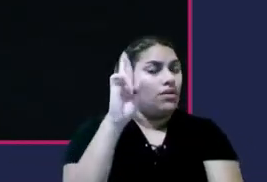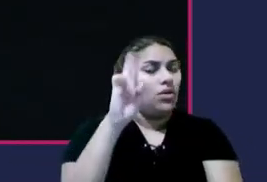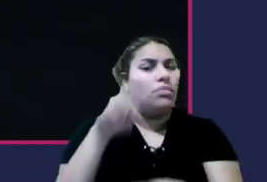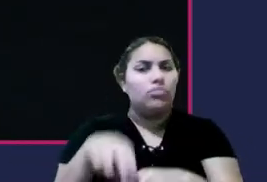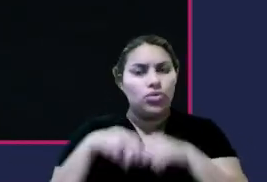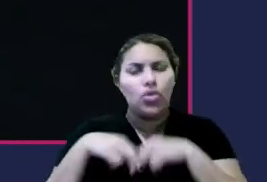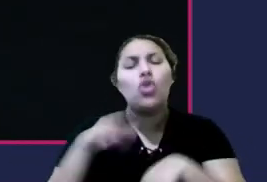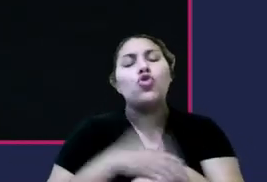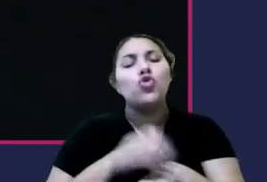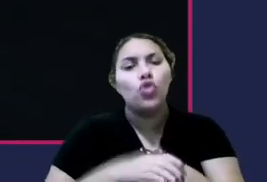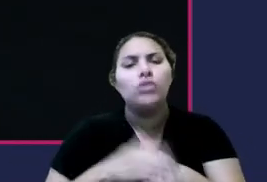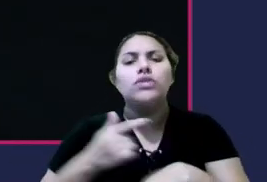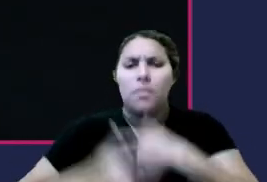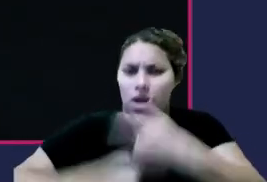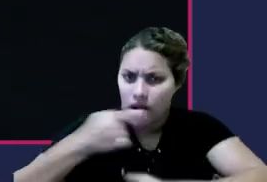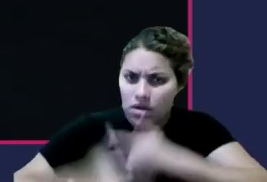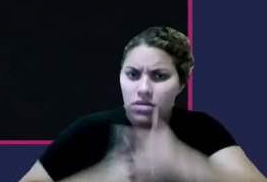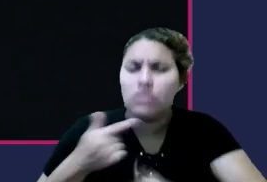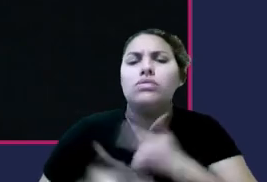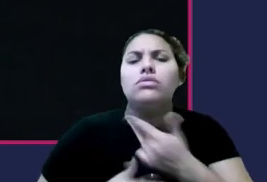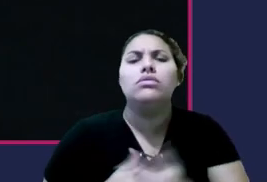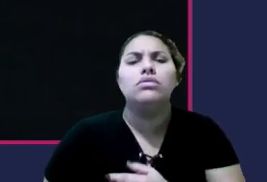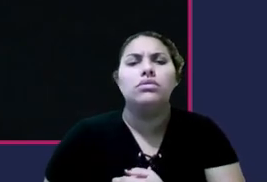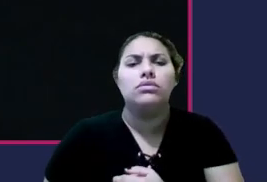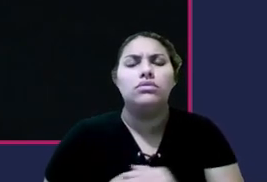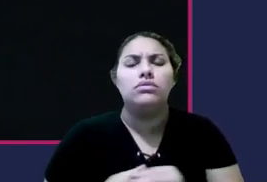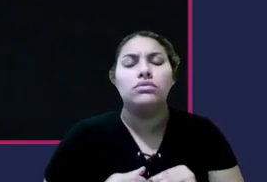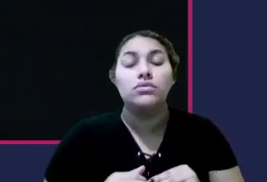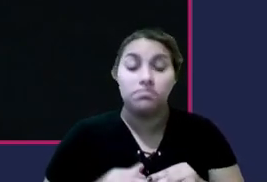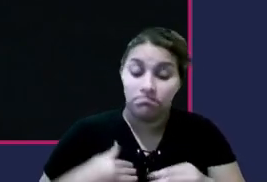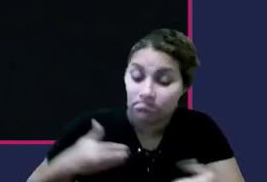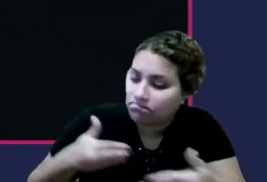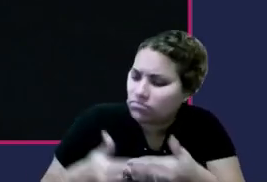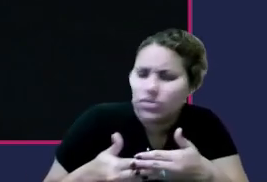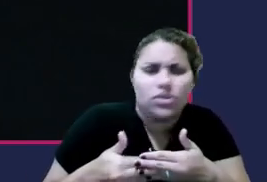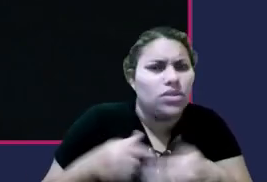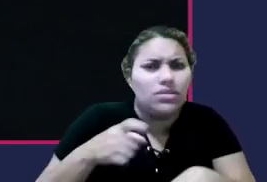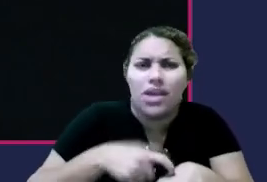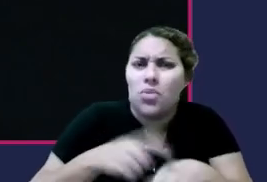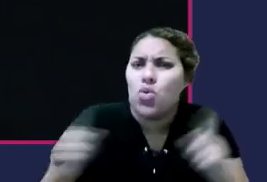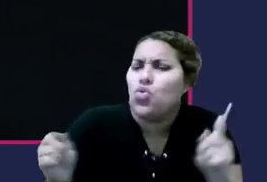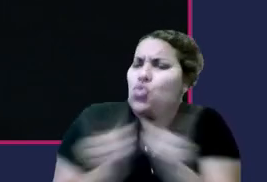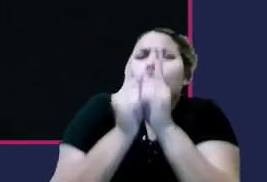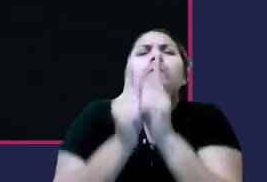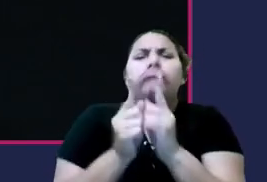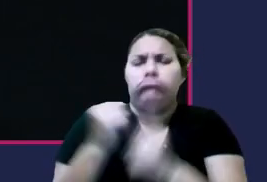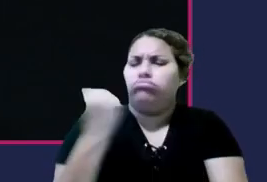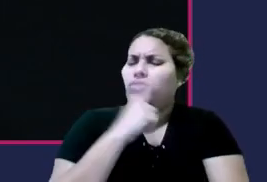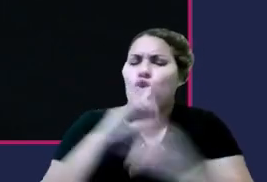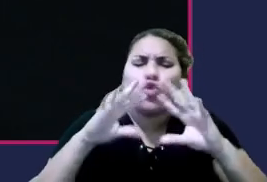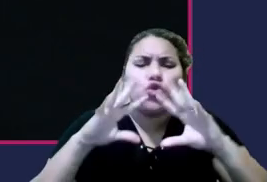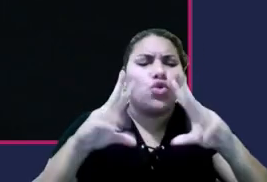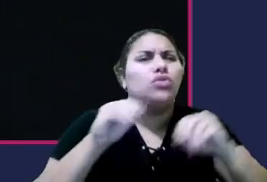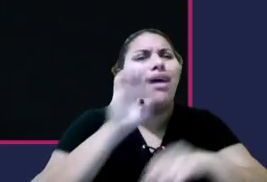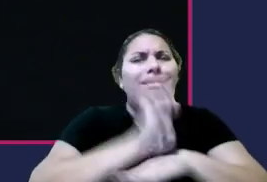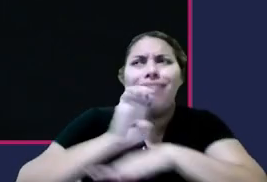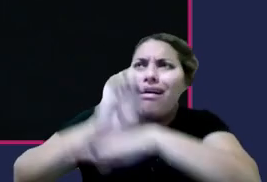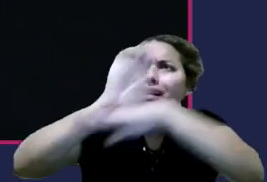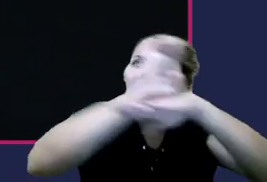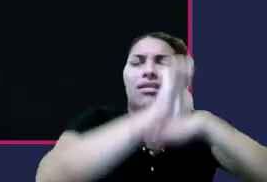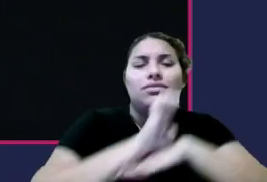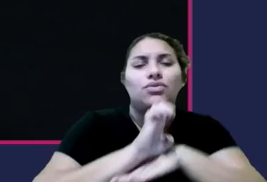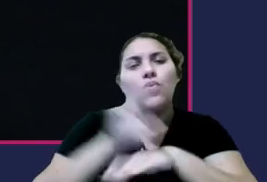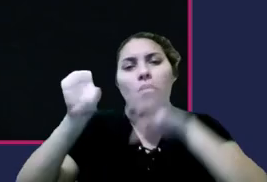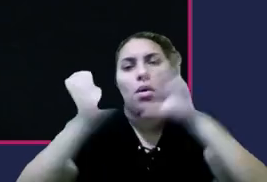homework, but we are there working so that soon we can have in